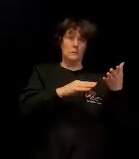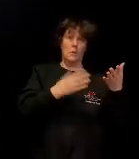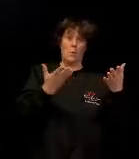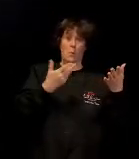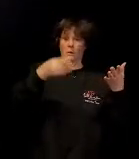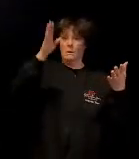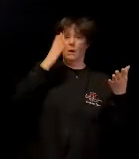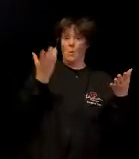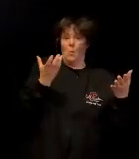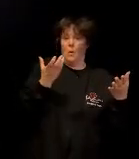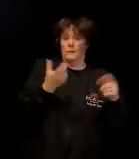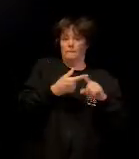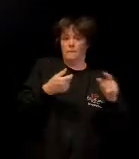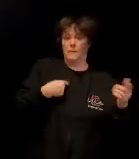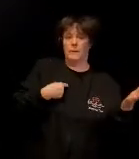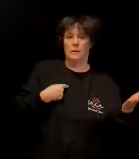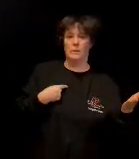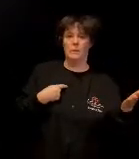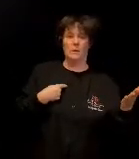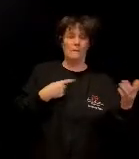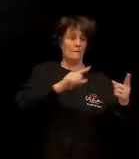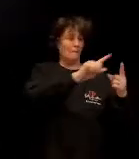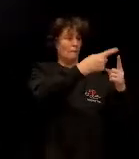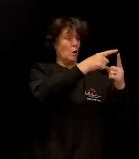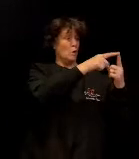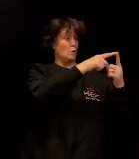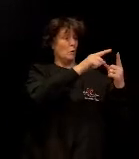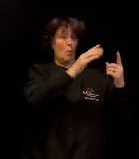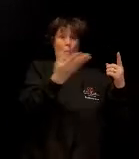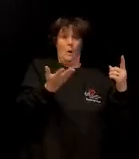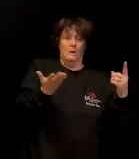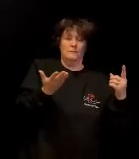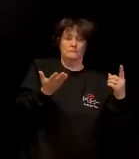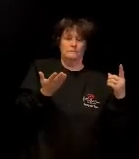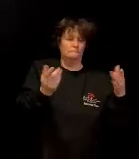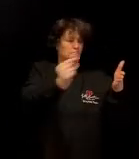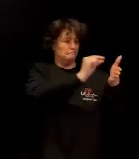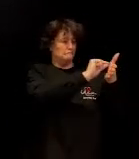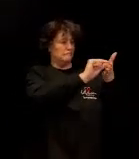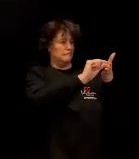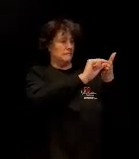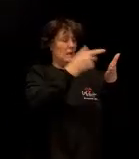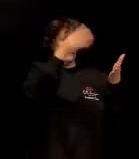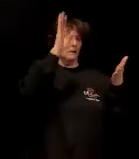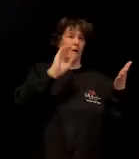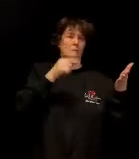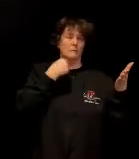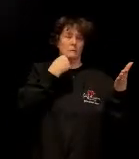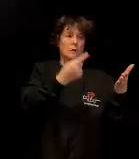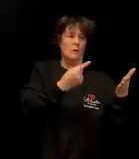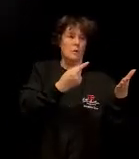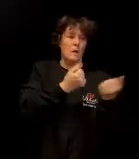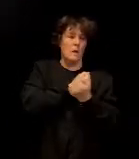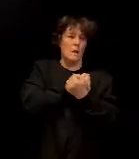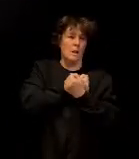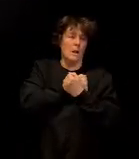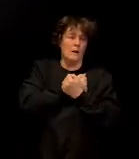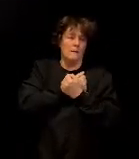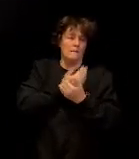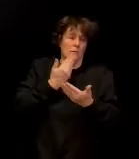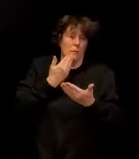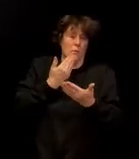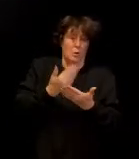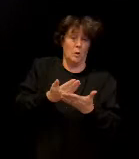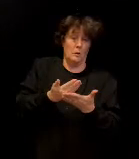wanted me to do." And she said, "Well, what was number one?" She said, "Well, number one, God told me to love well the